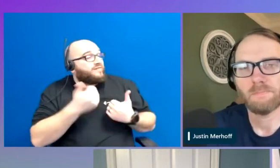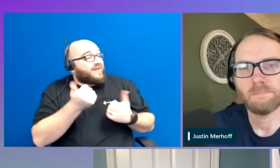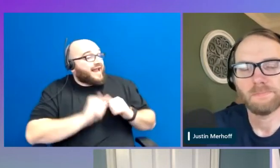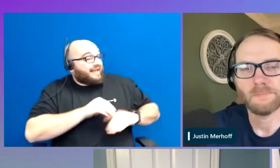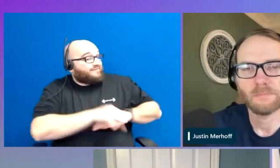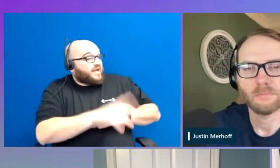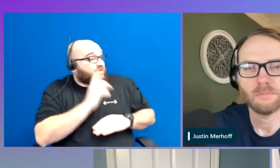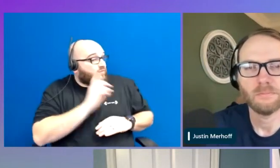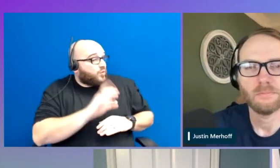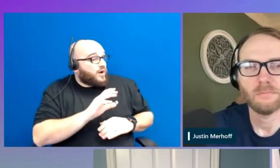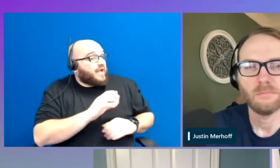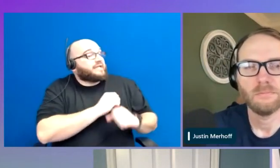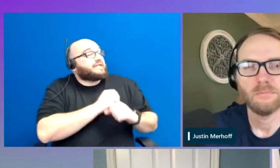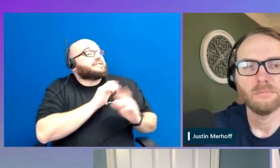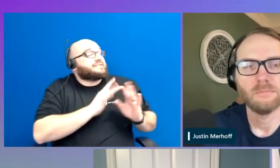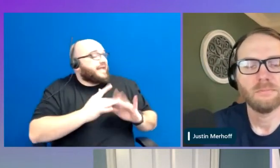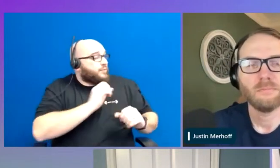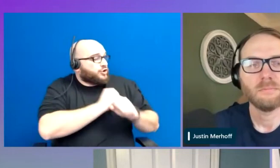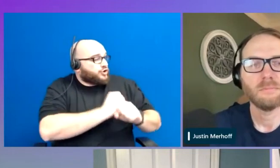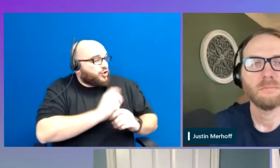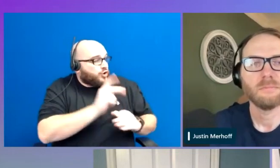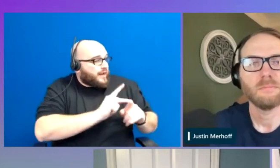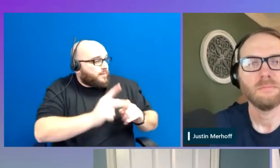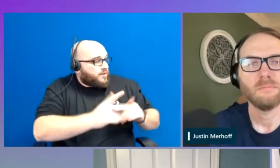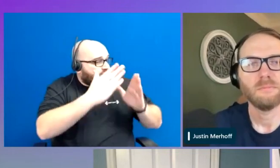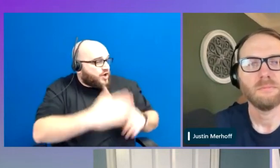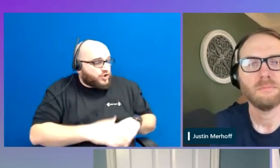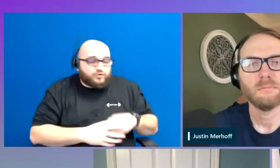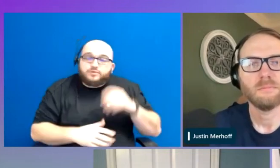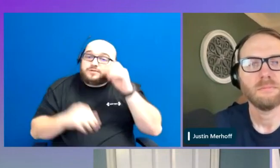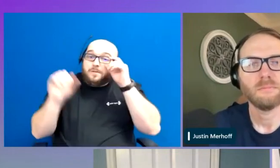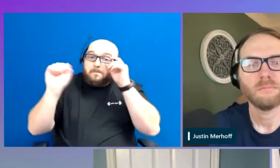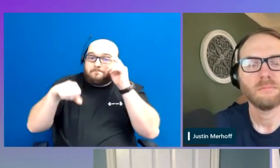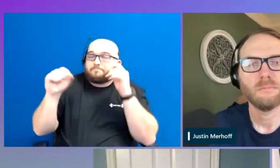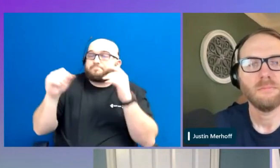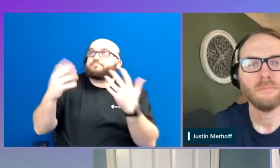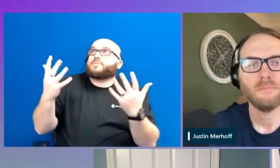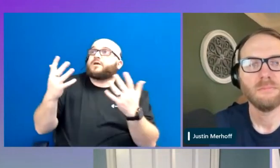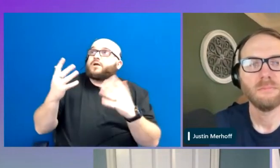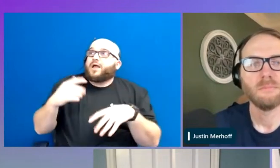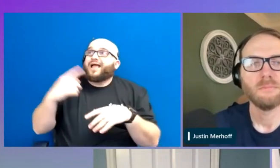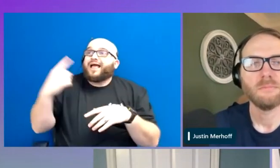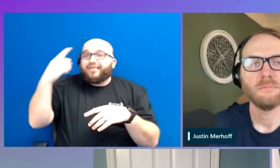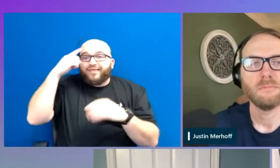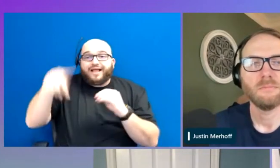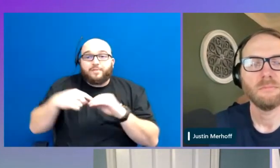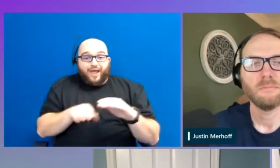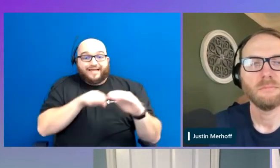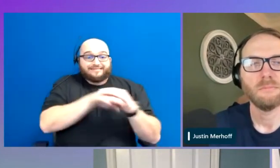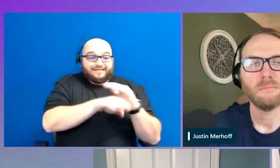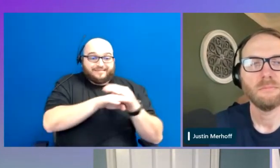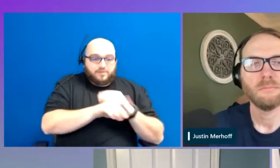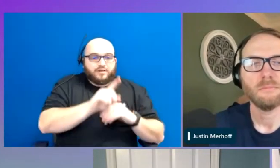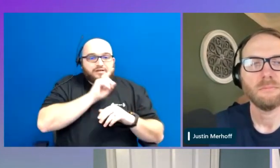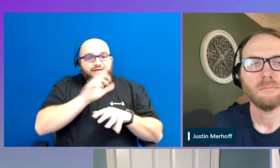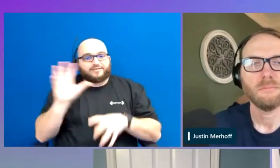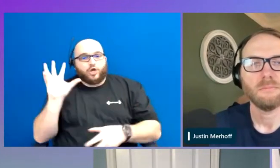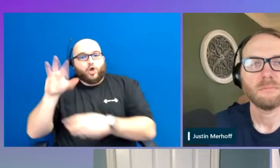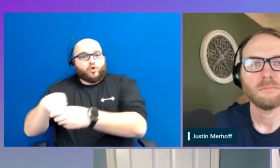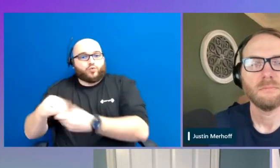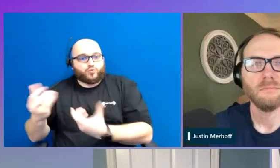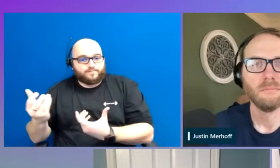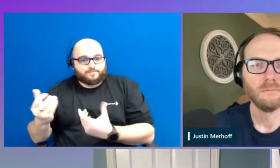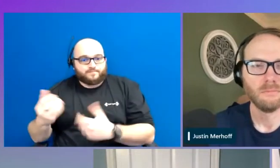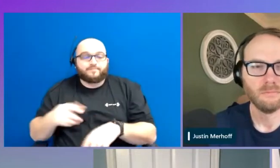professionals? That's right. Um, think about accessibility as inclusion. So people with